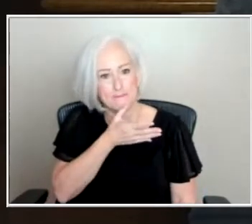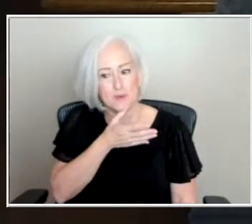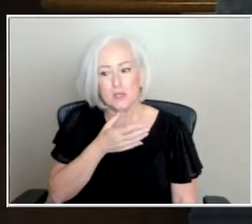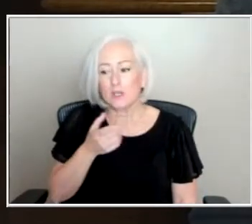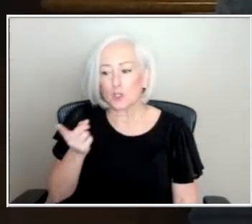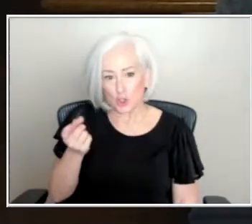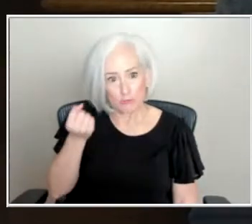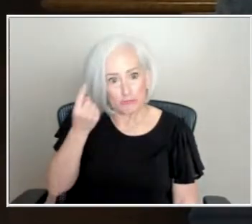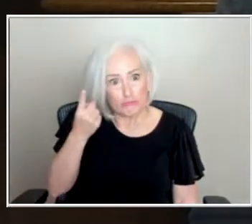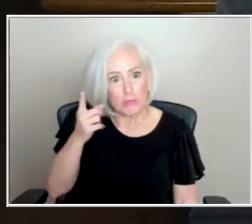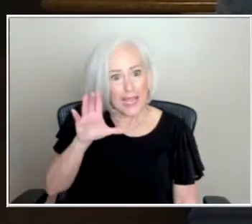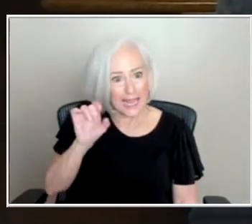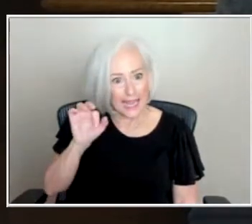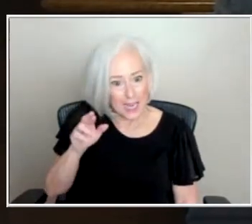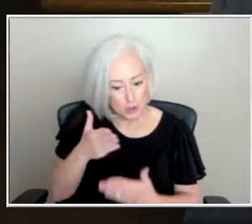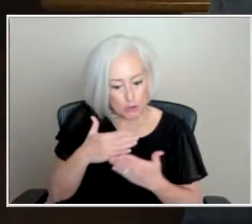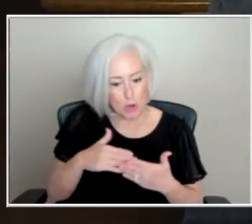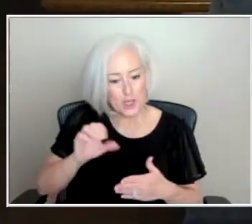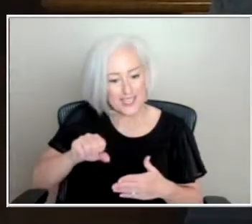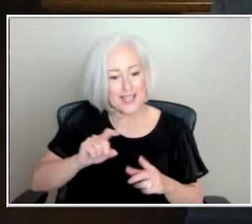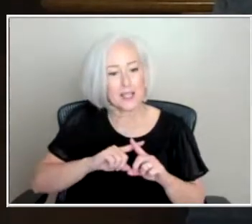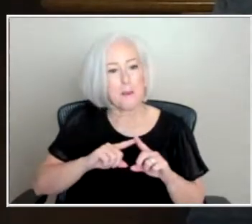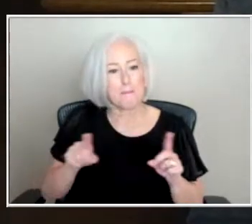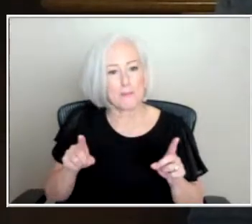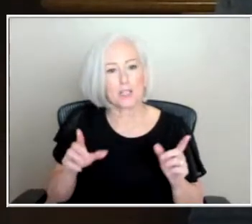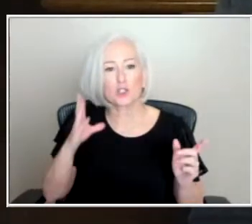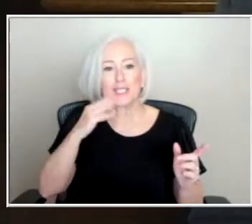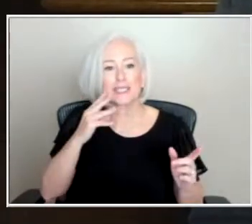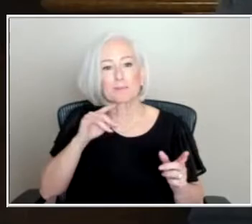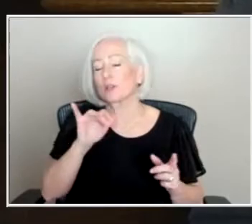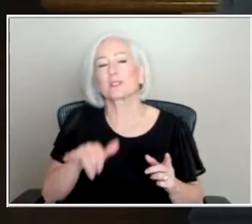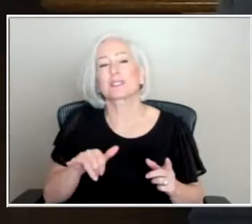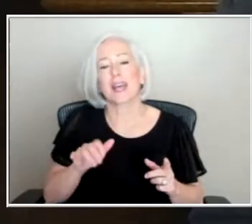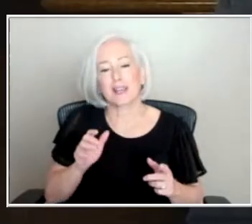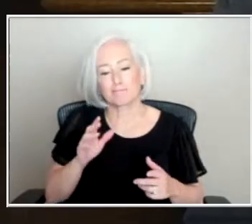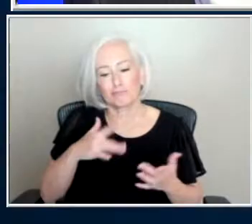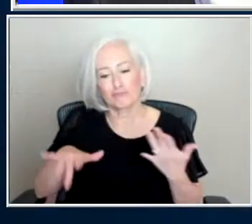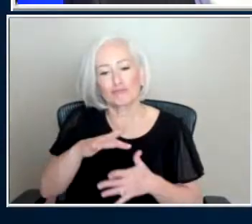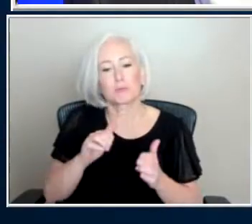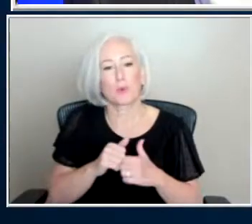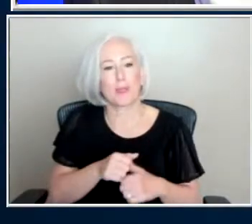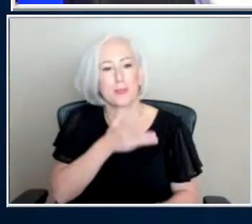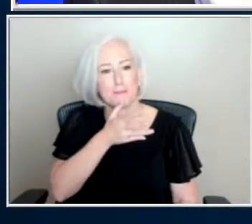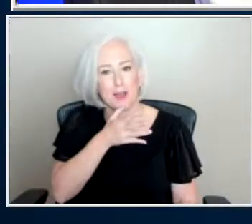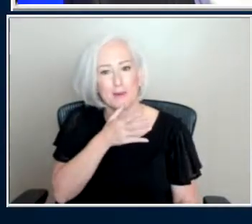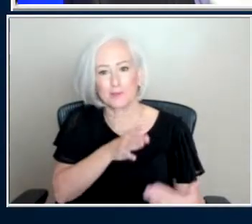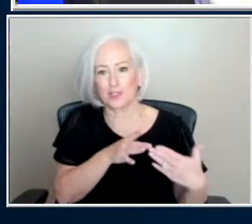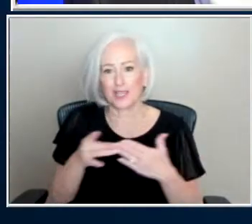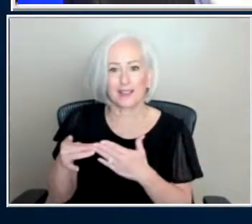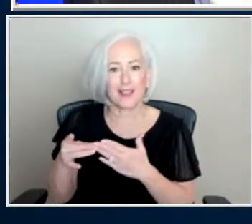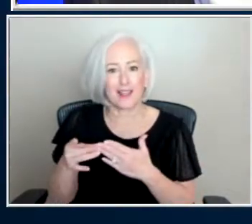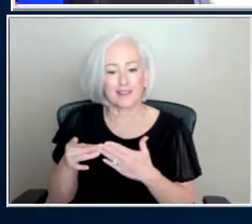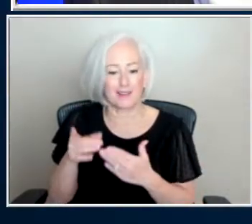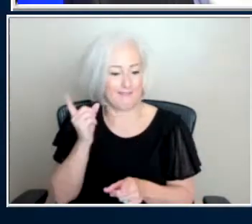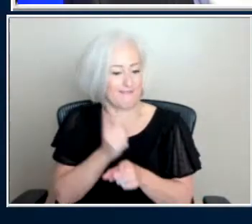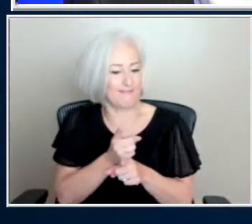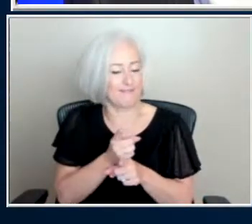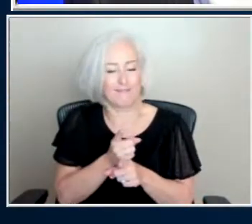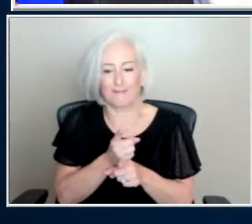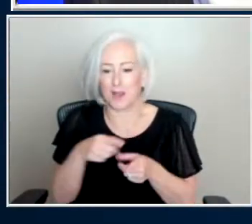yet at the same time was like, I've been there. And she just took my hand and just led me down the right path. I mean, she was